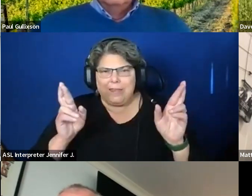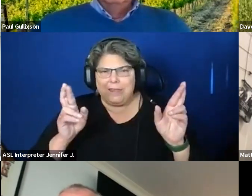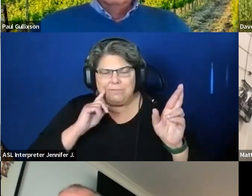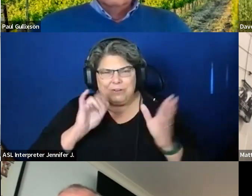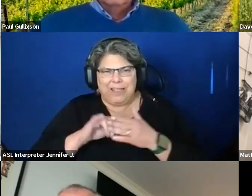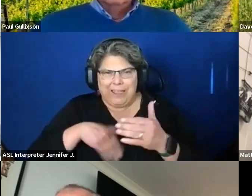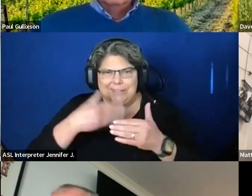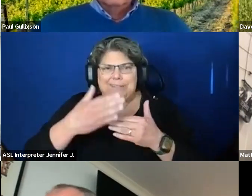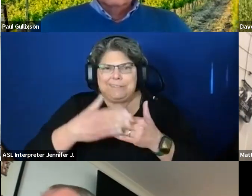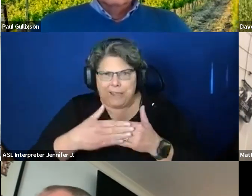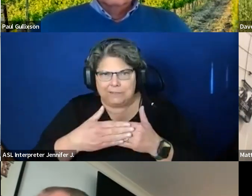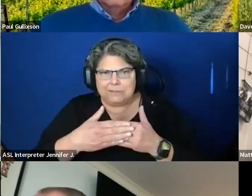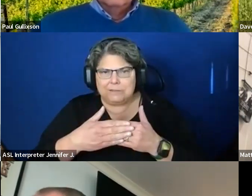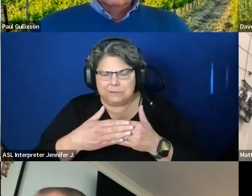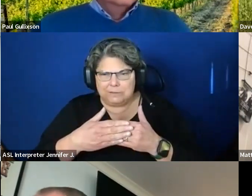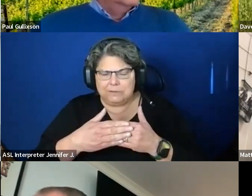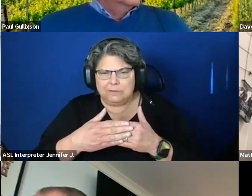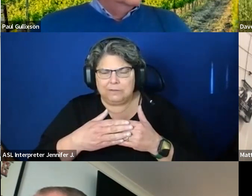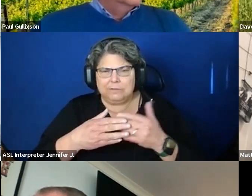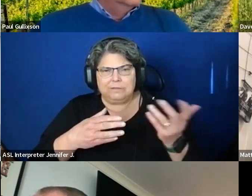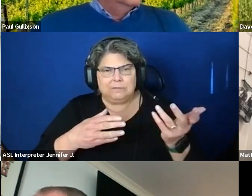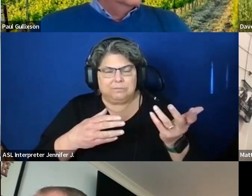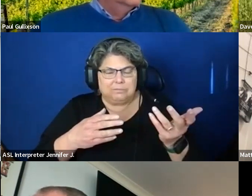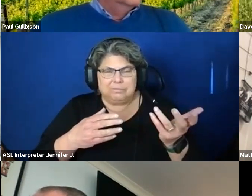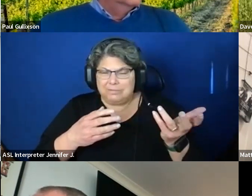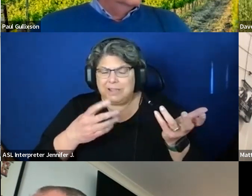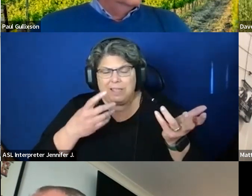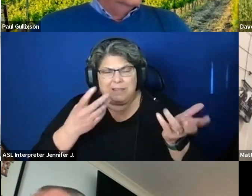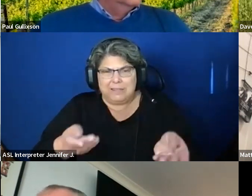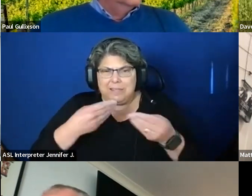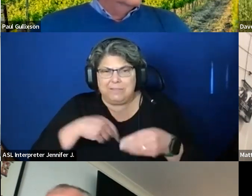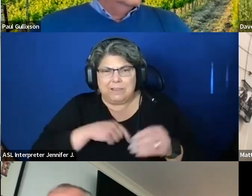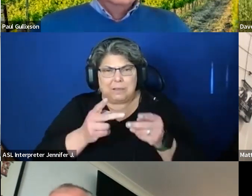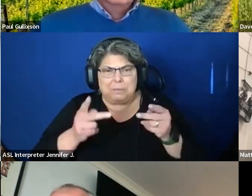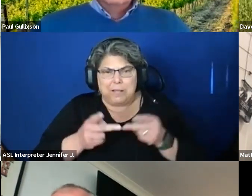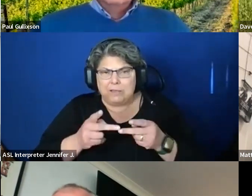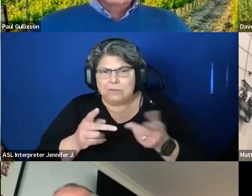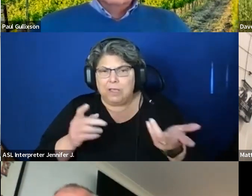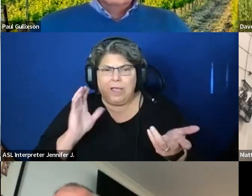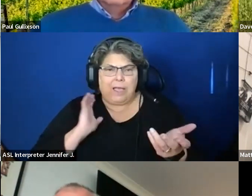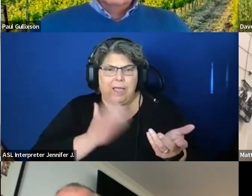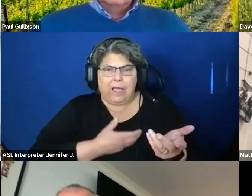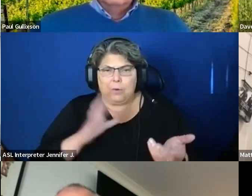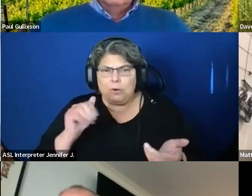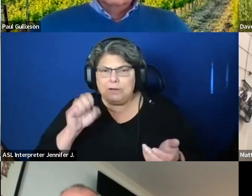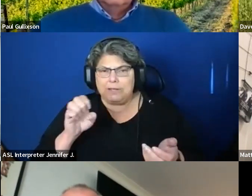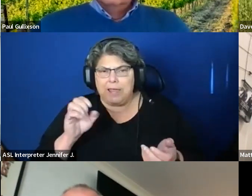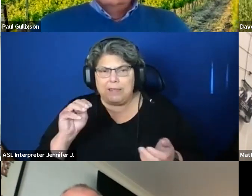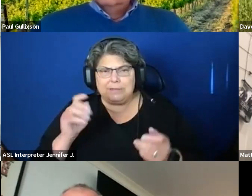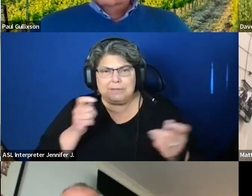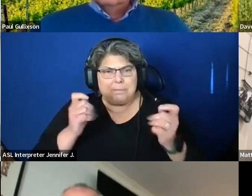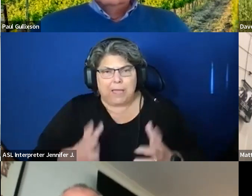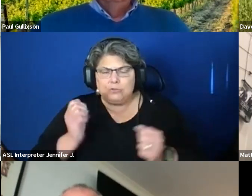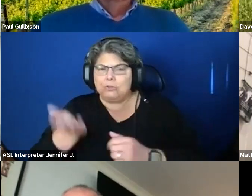step, and this provides us with a space where our case managers can sweep in and